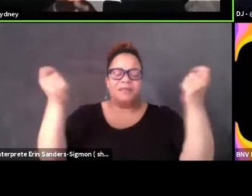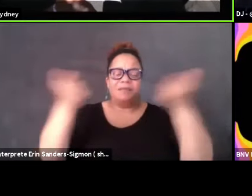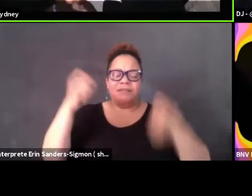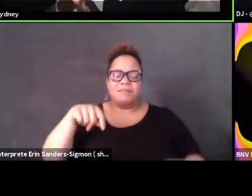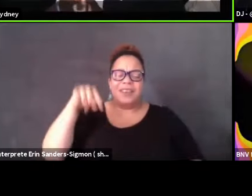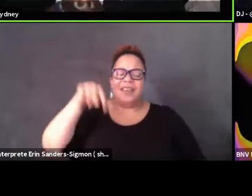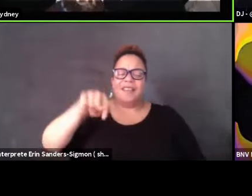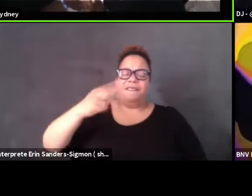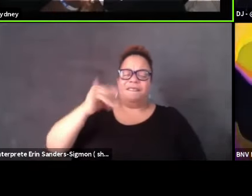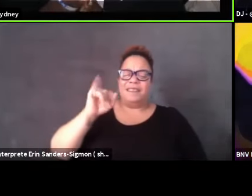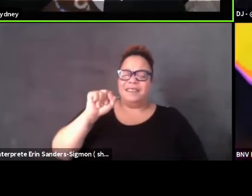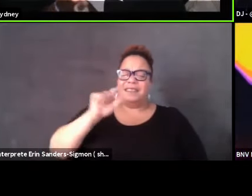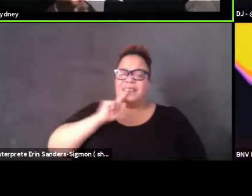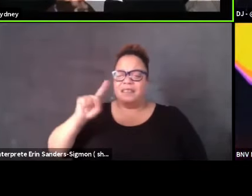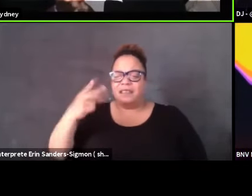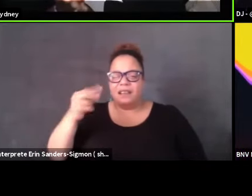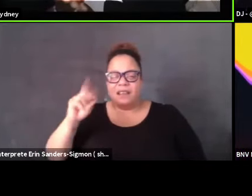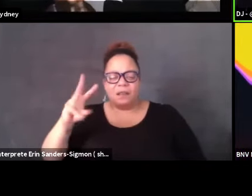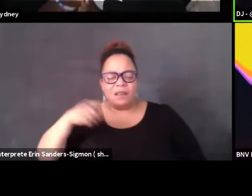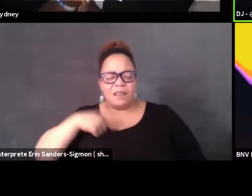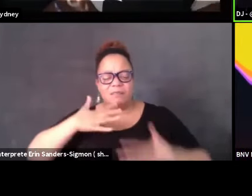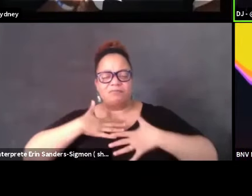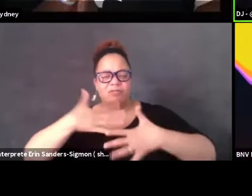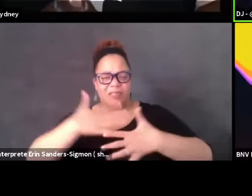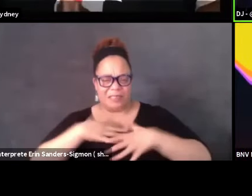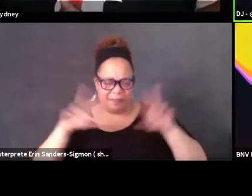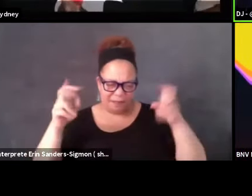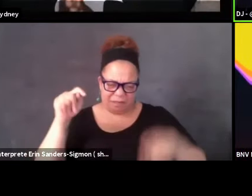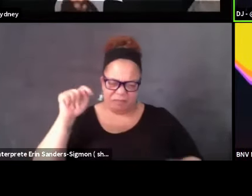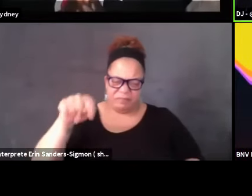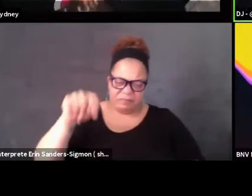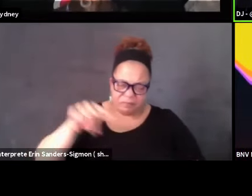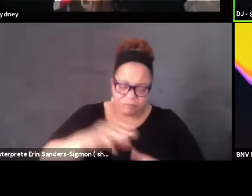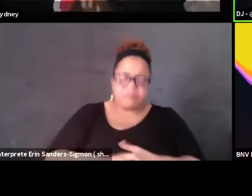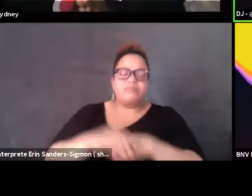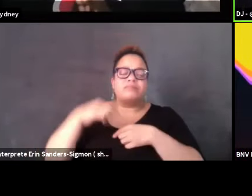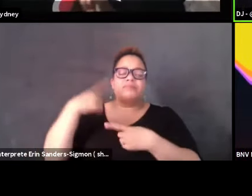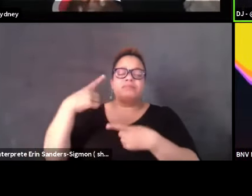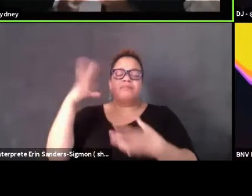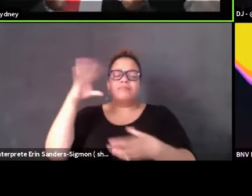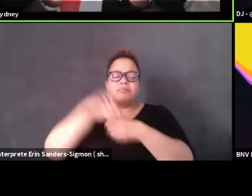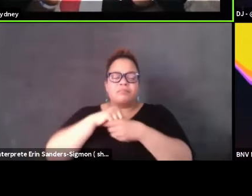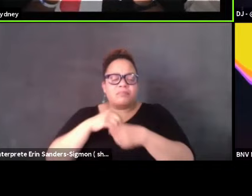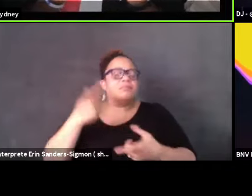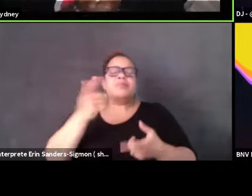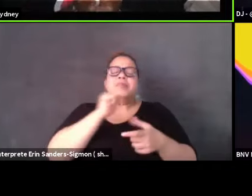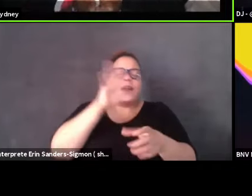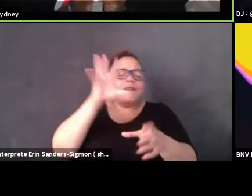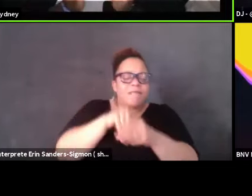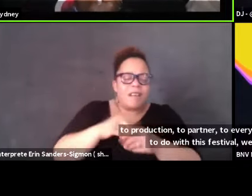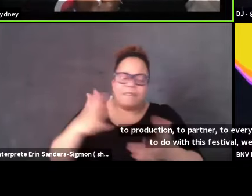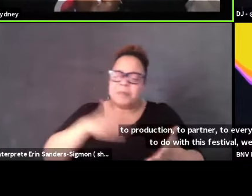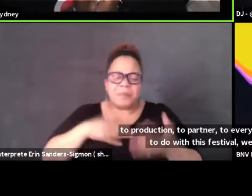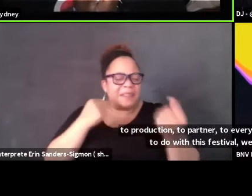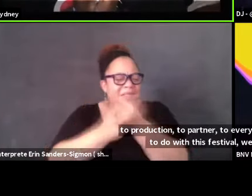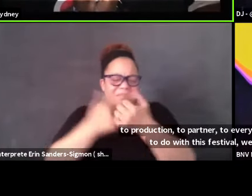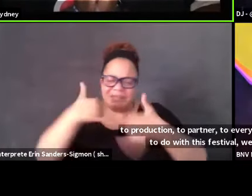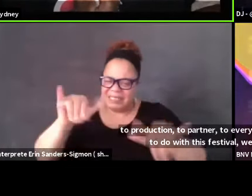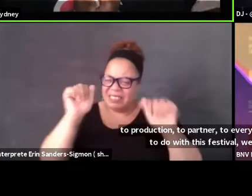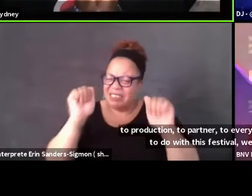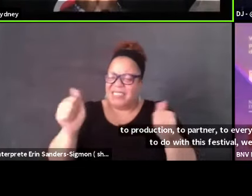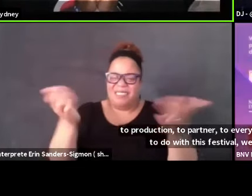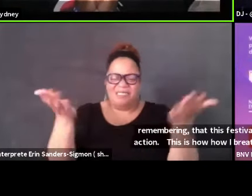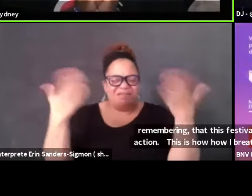have engaged and those of you who have not, it's not too late. Thank you so, so much for holding the space from our deepest parts of